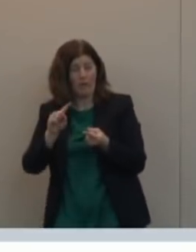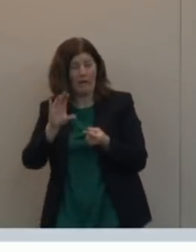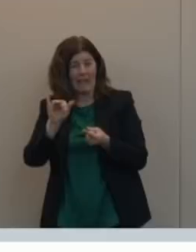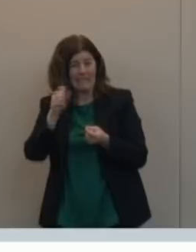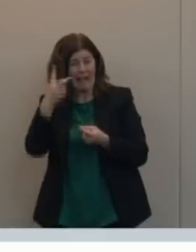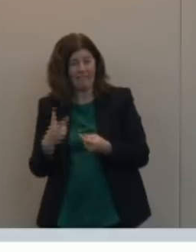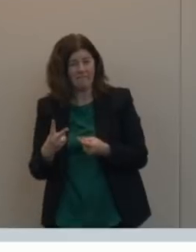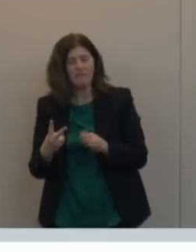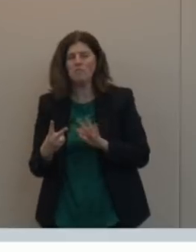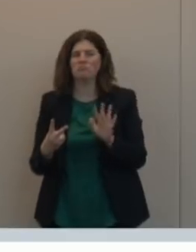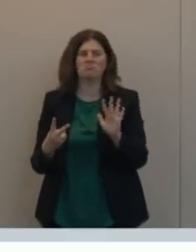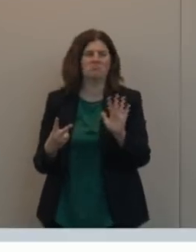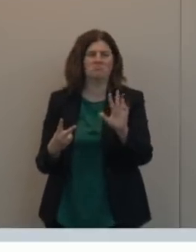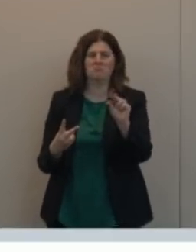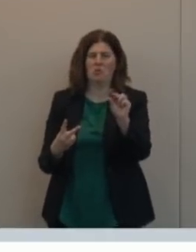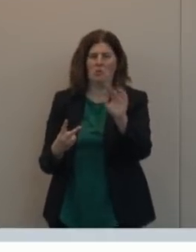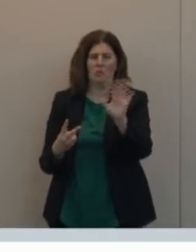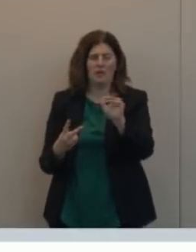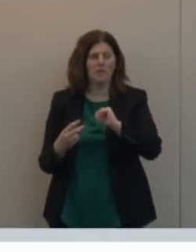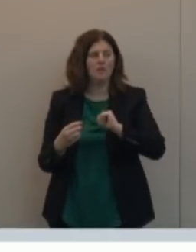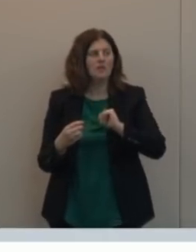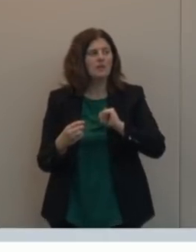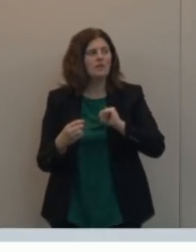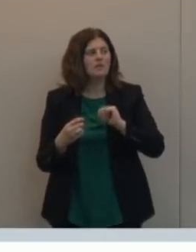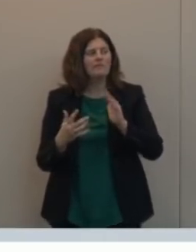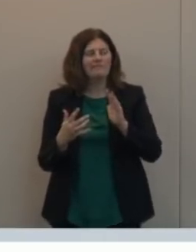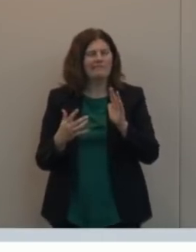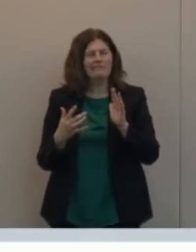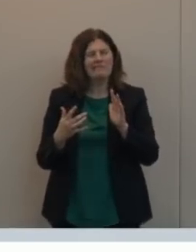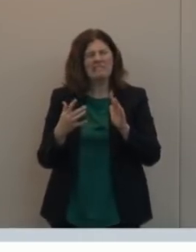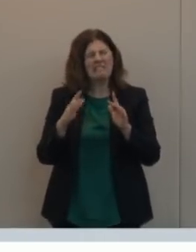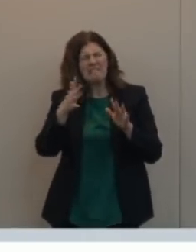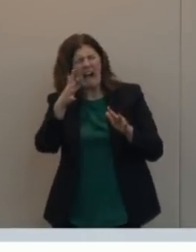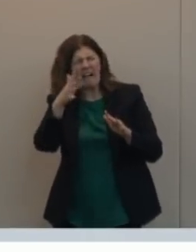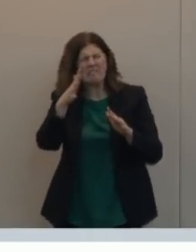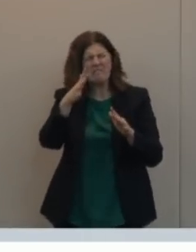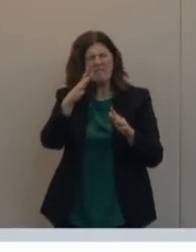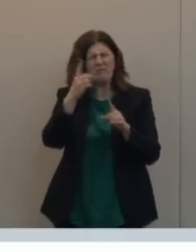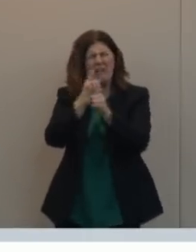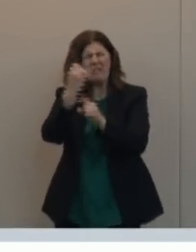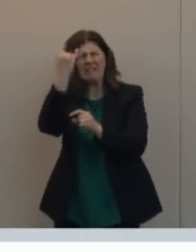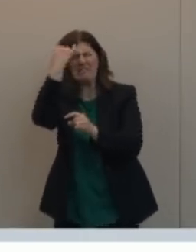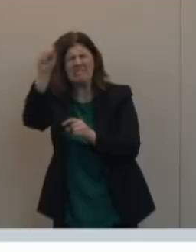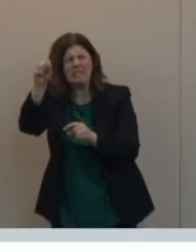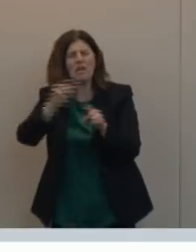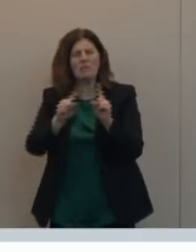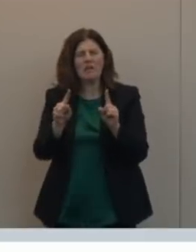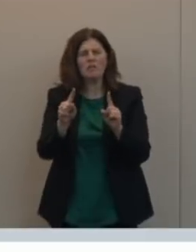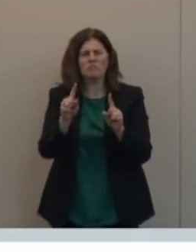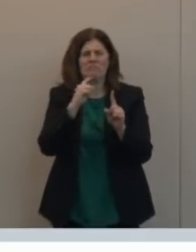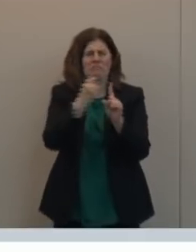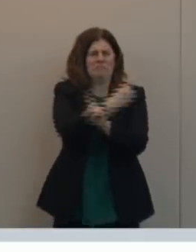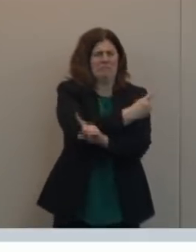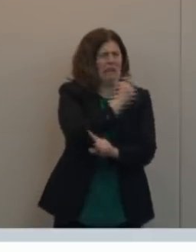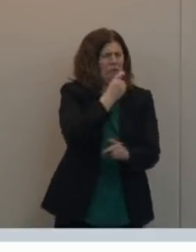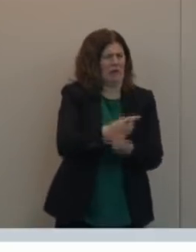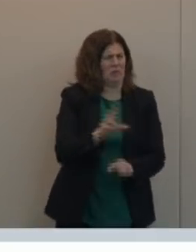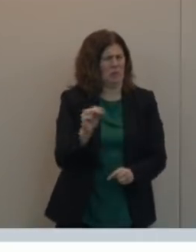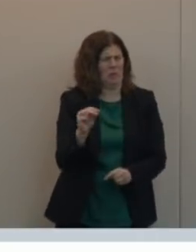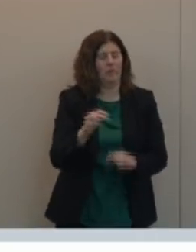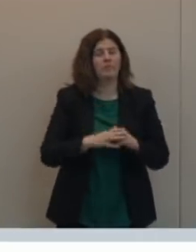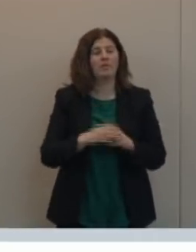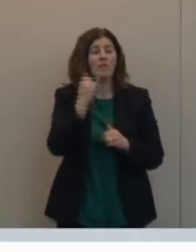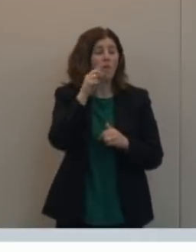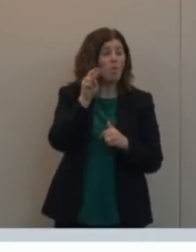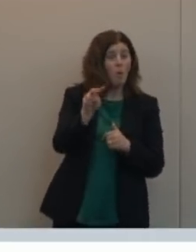half. And that was in the right direction, but it's actually quite far off. And if you look down on